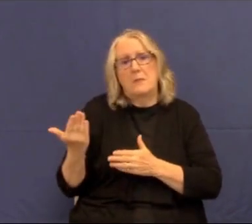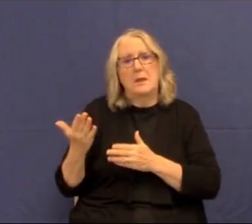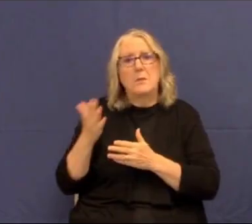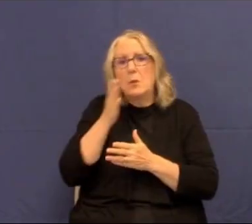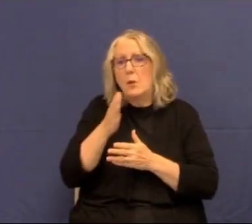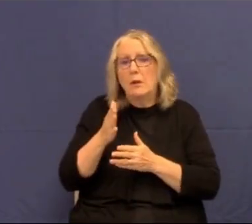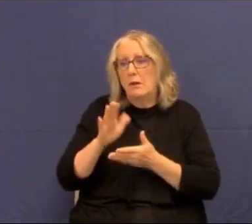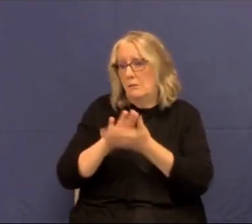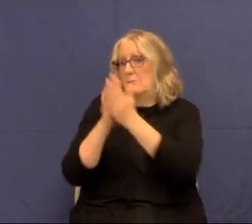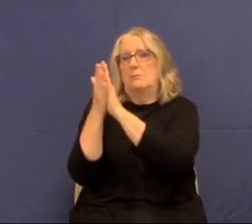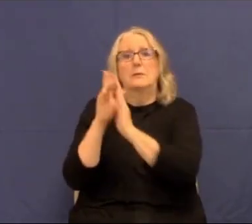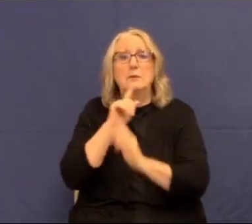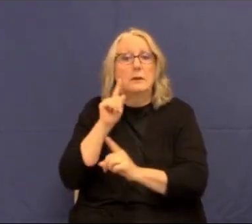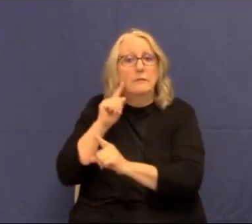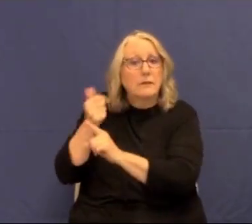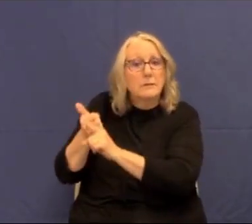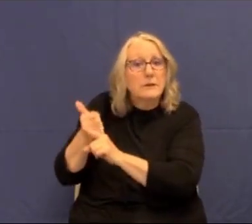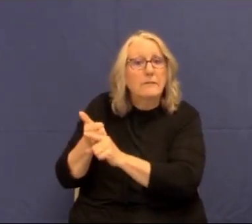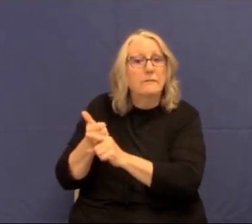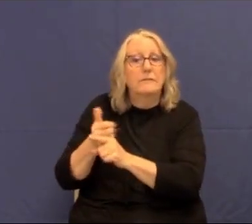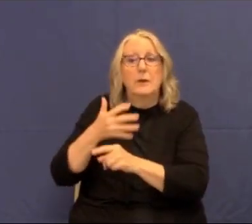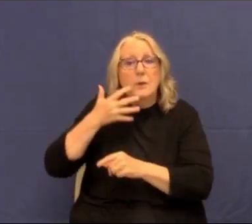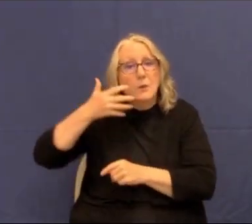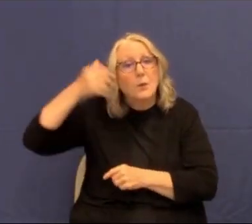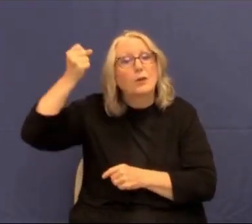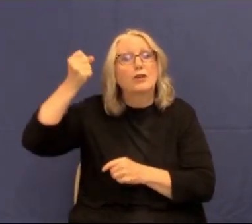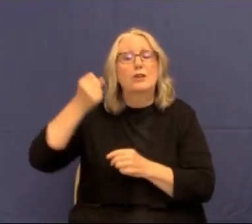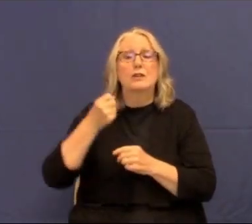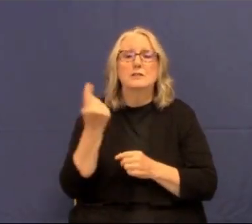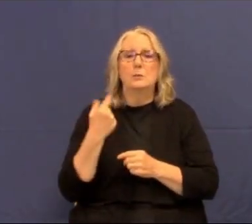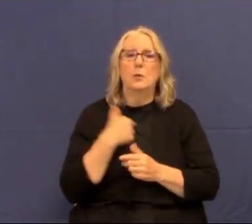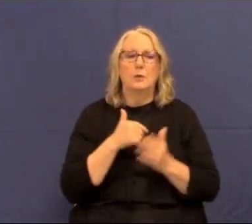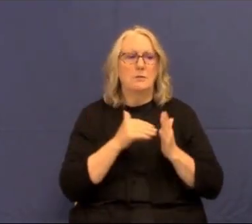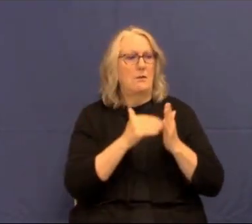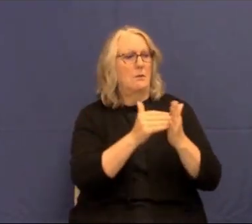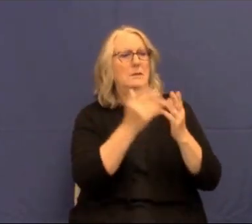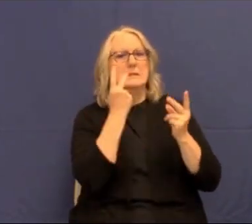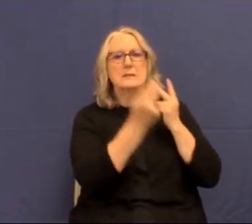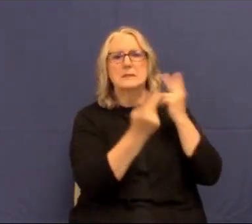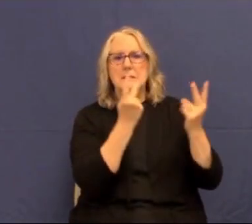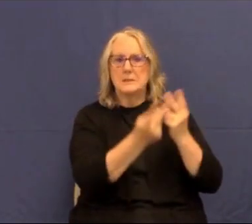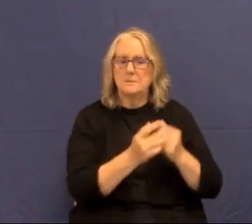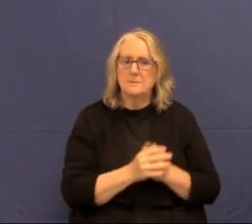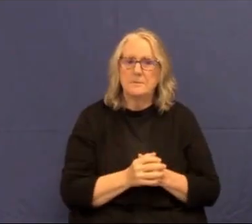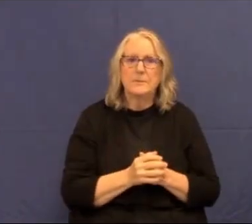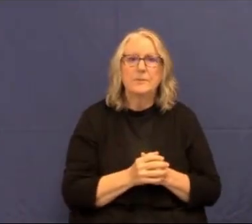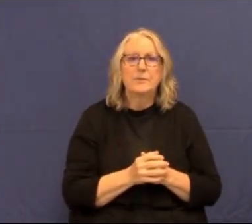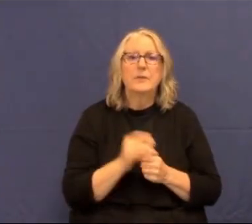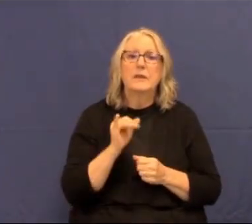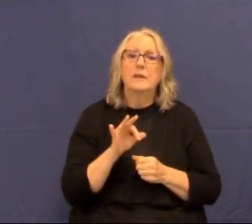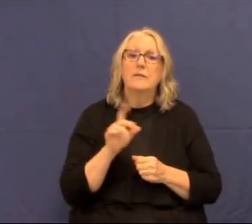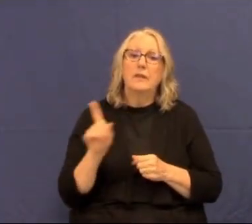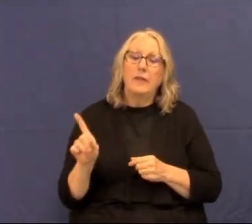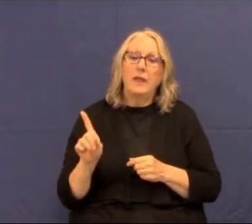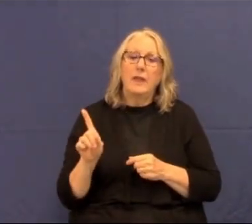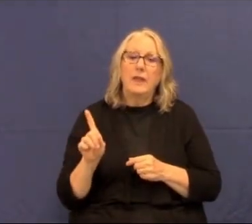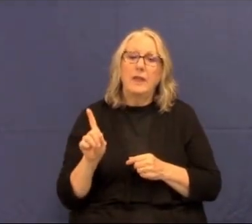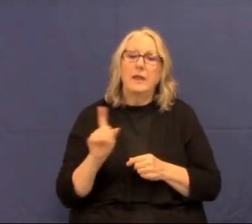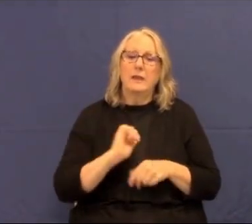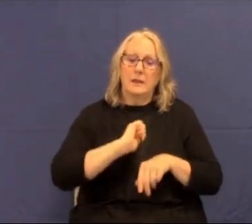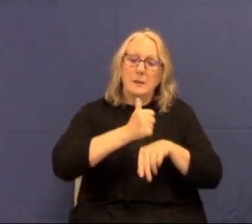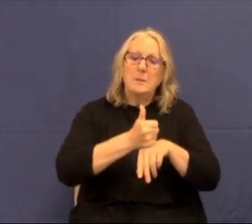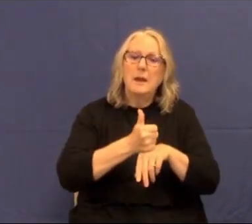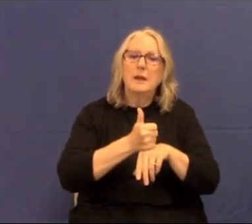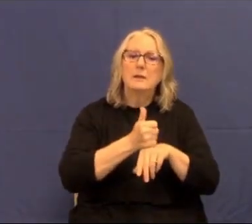they may acquire deafness, in the aging population. It's something that we commonly deal with. And so if they